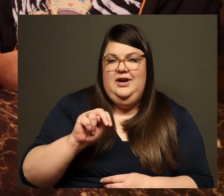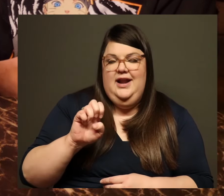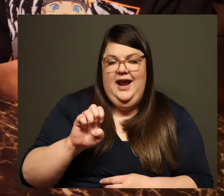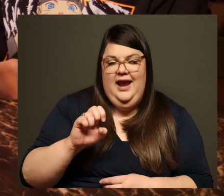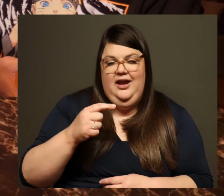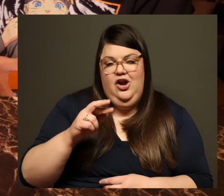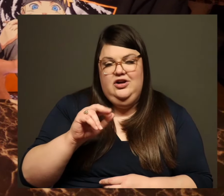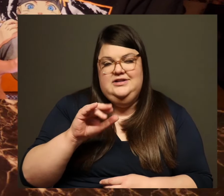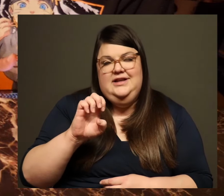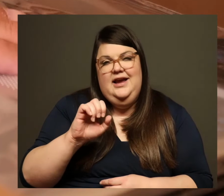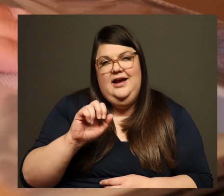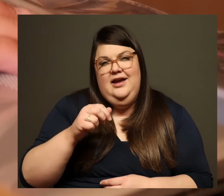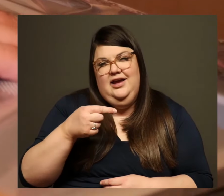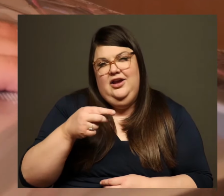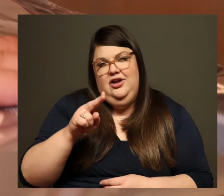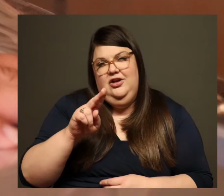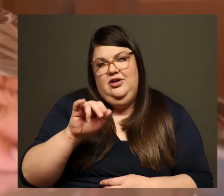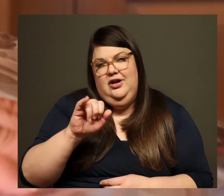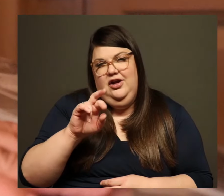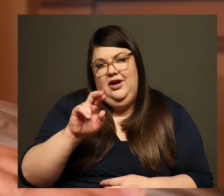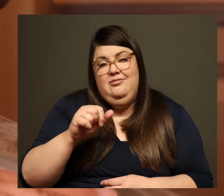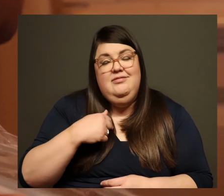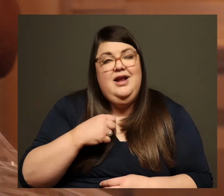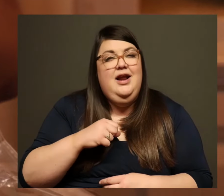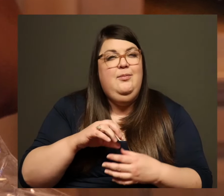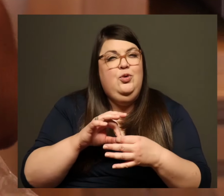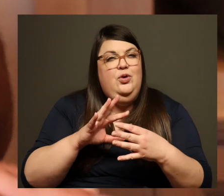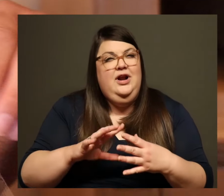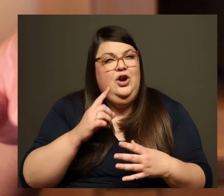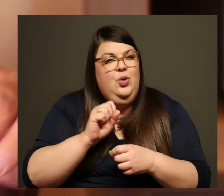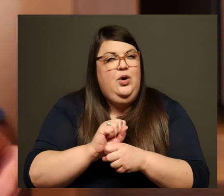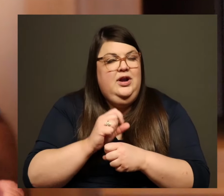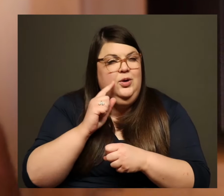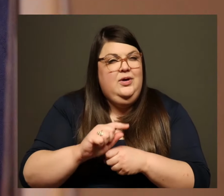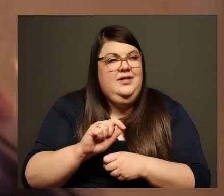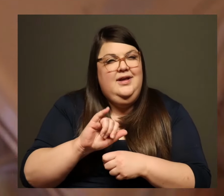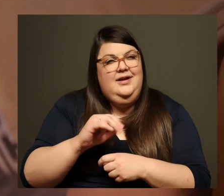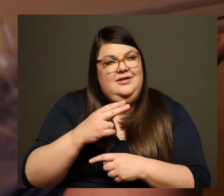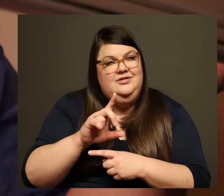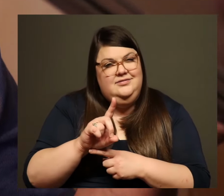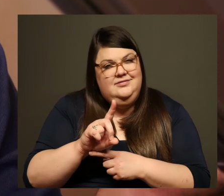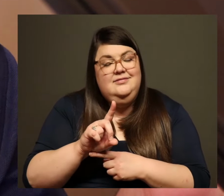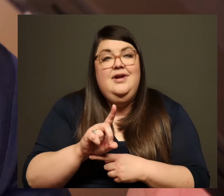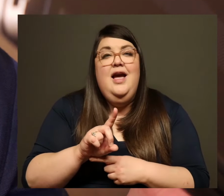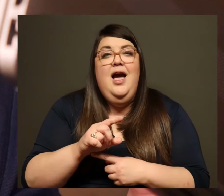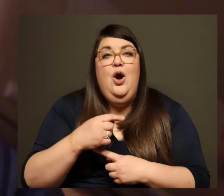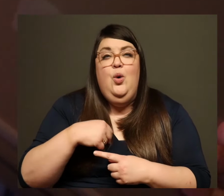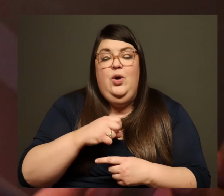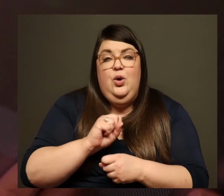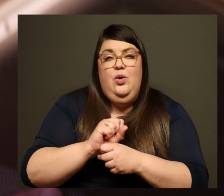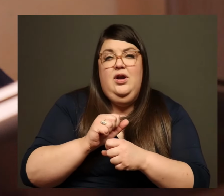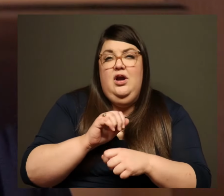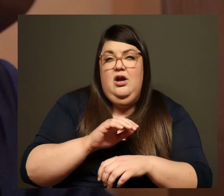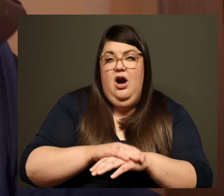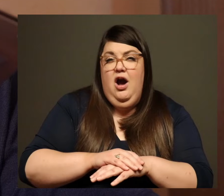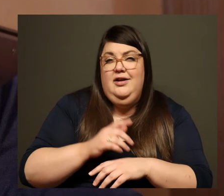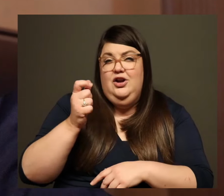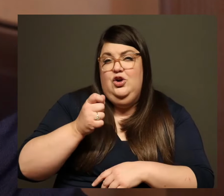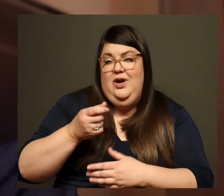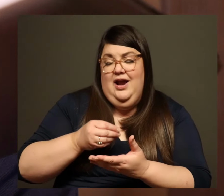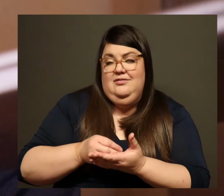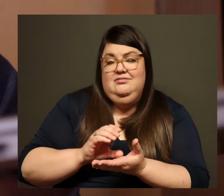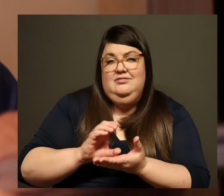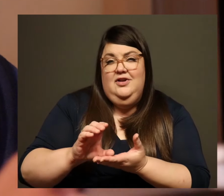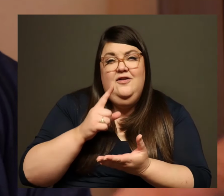Guerre, and I'm a student development coordinator working with the Institute for Human Development. We are working on a grant-funded post-secondary program